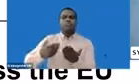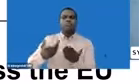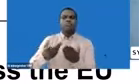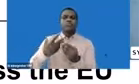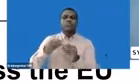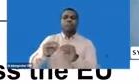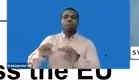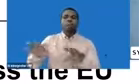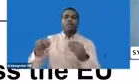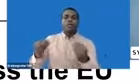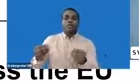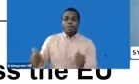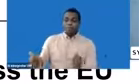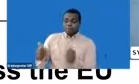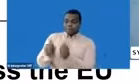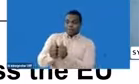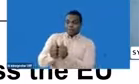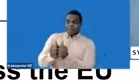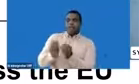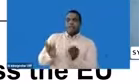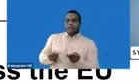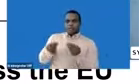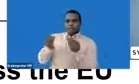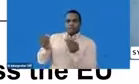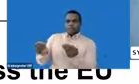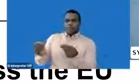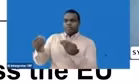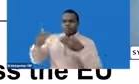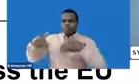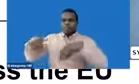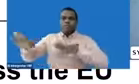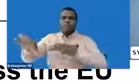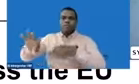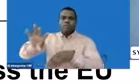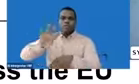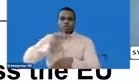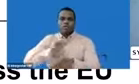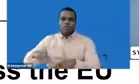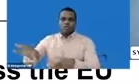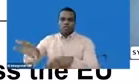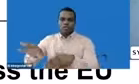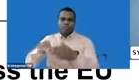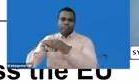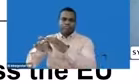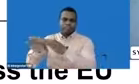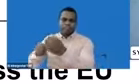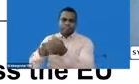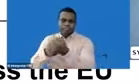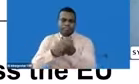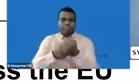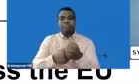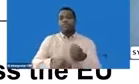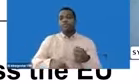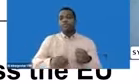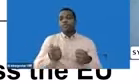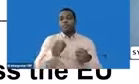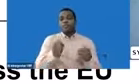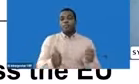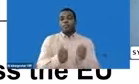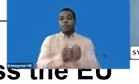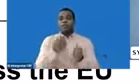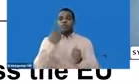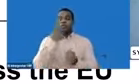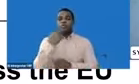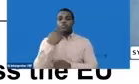the European Disabled Forum, and also the